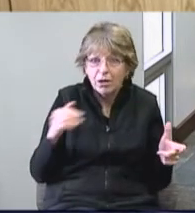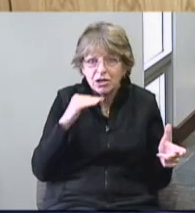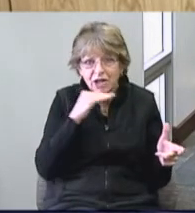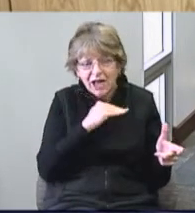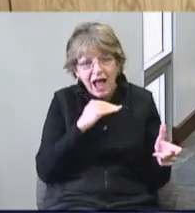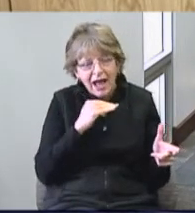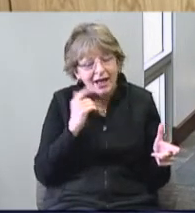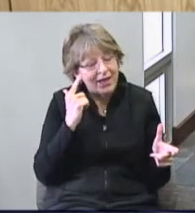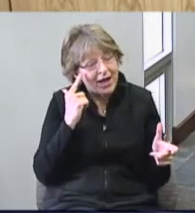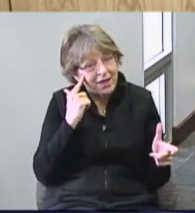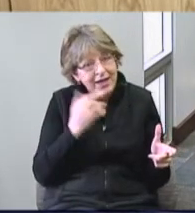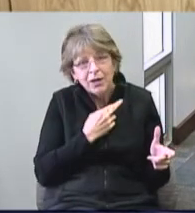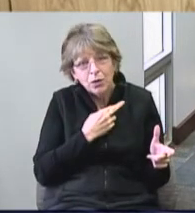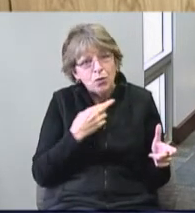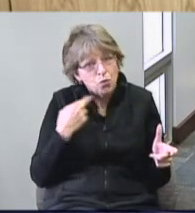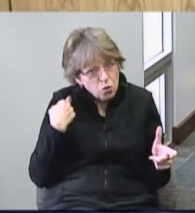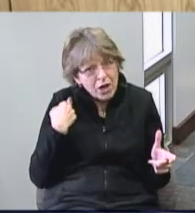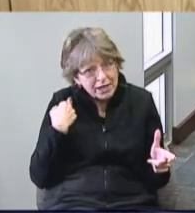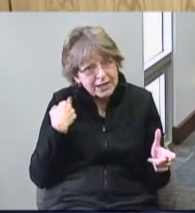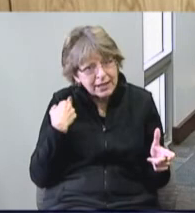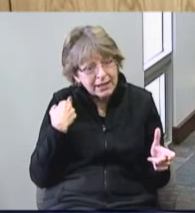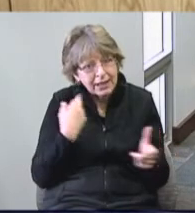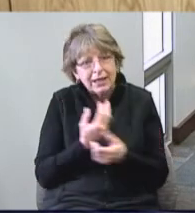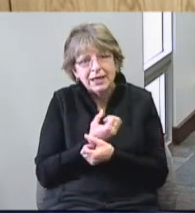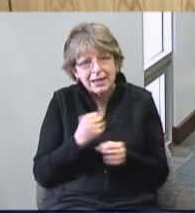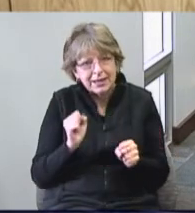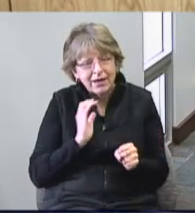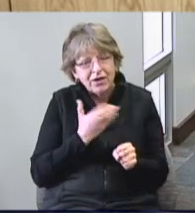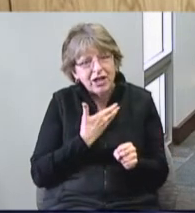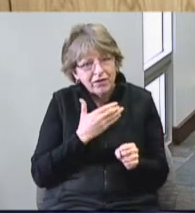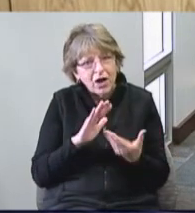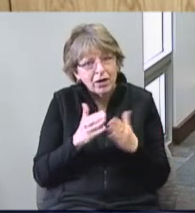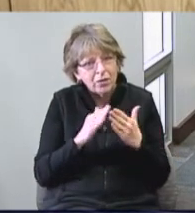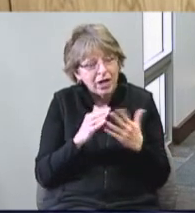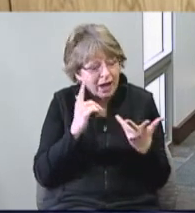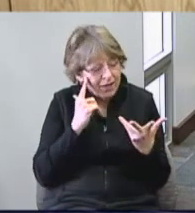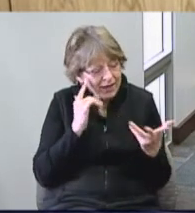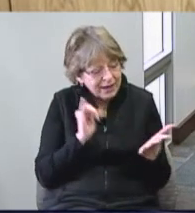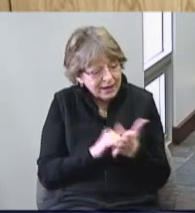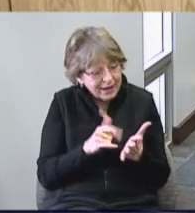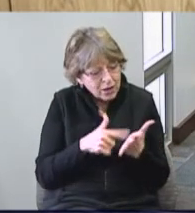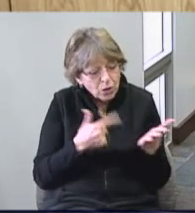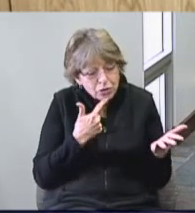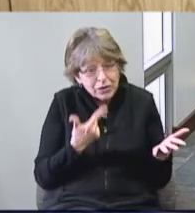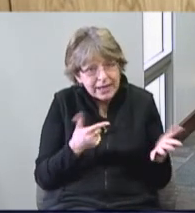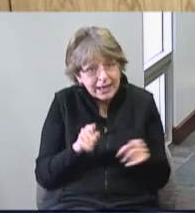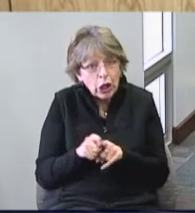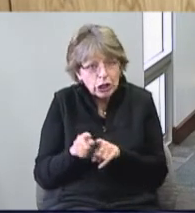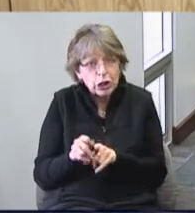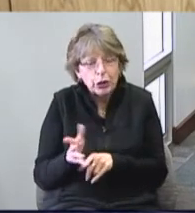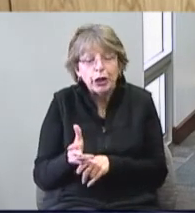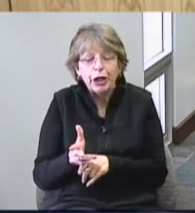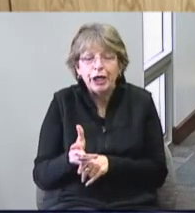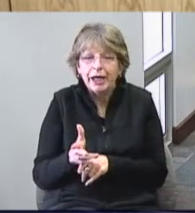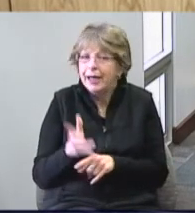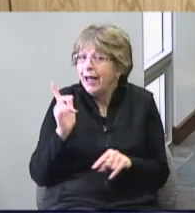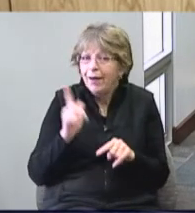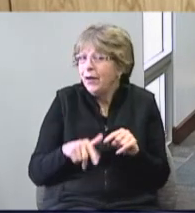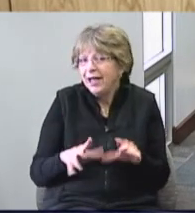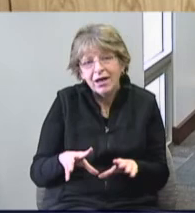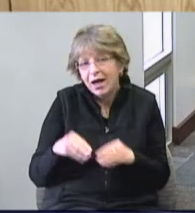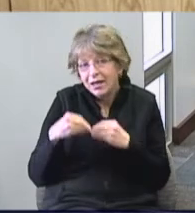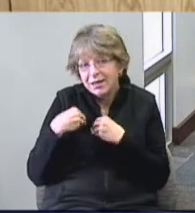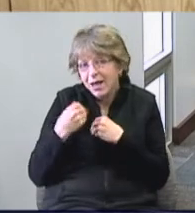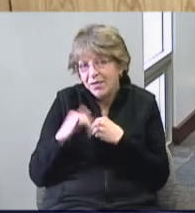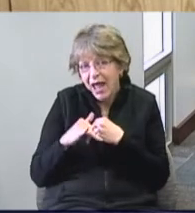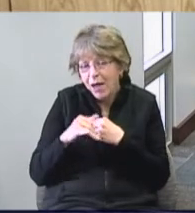think we risk the credibility and the safety of our community. And I think that's what you were saying also. It just cannot be acceptable. There has to